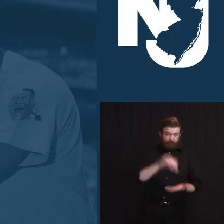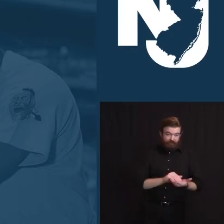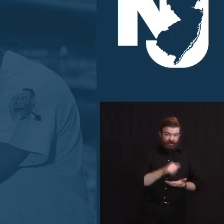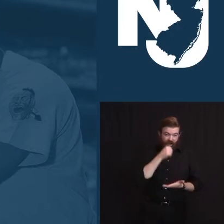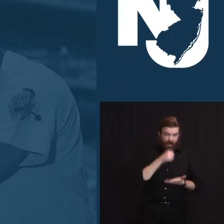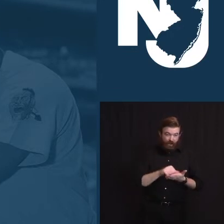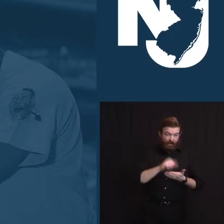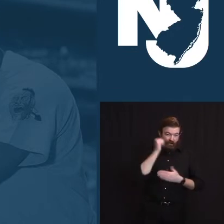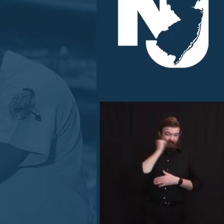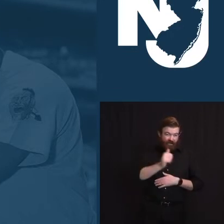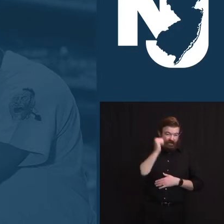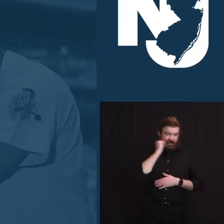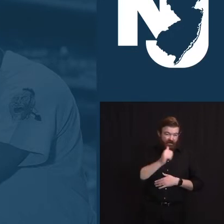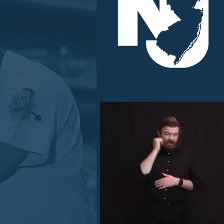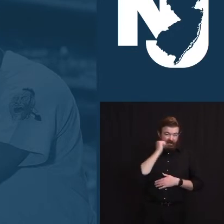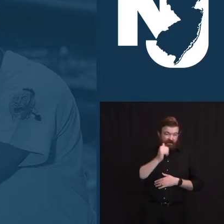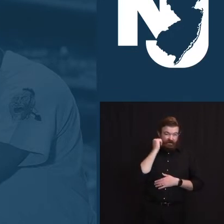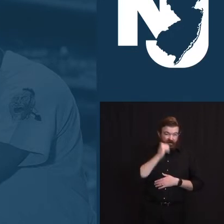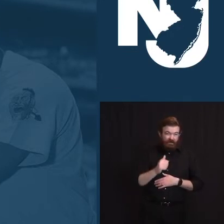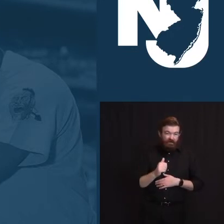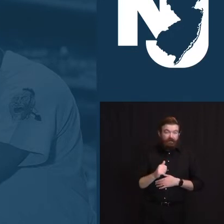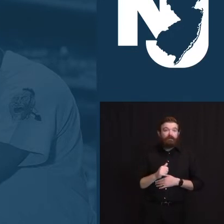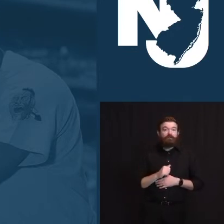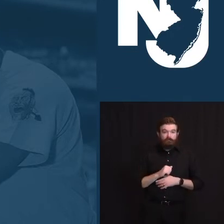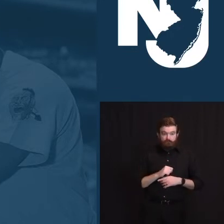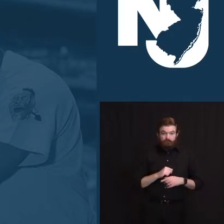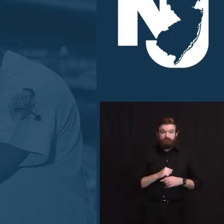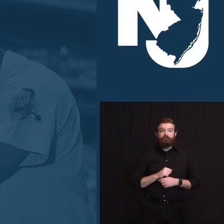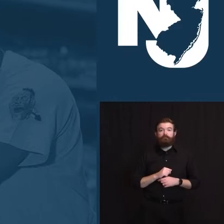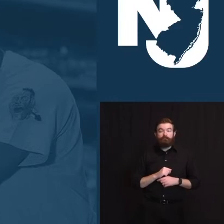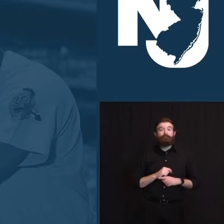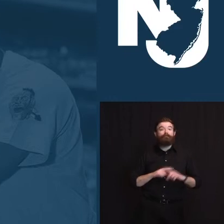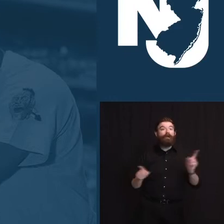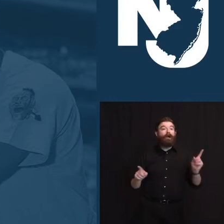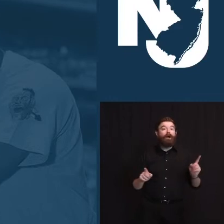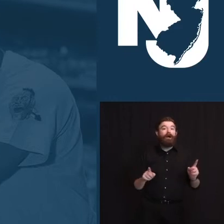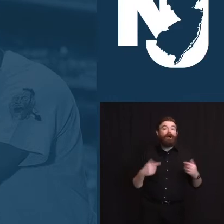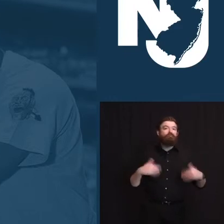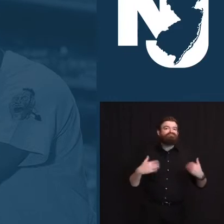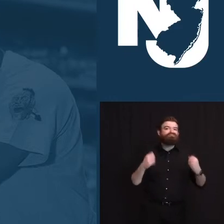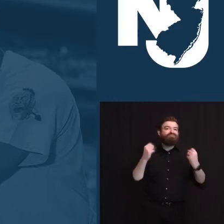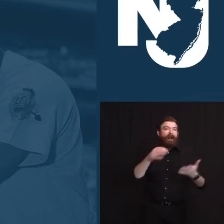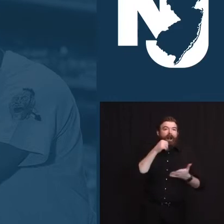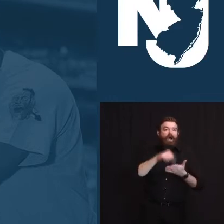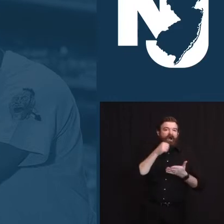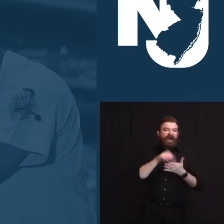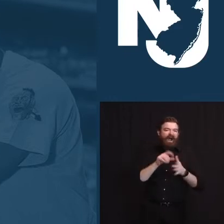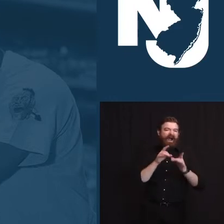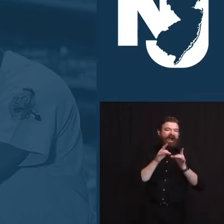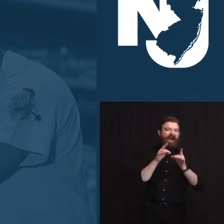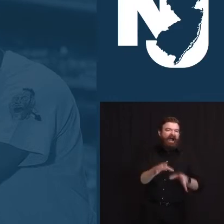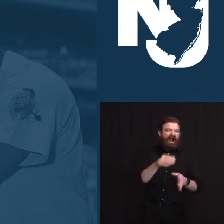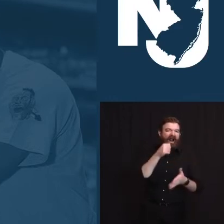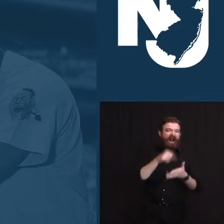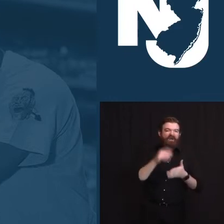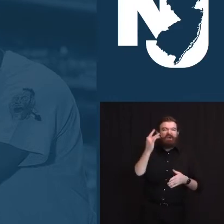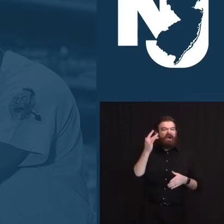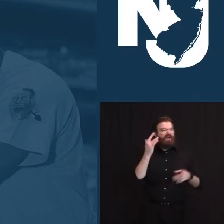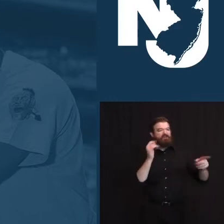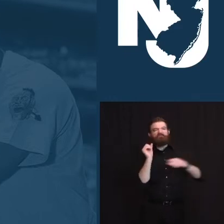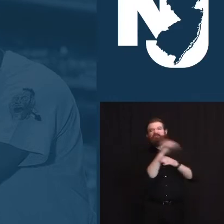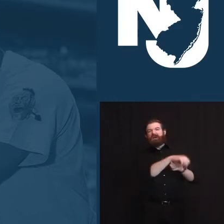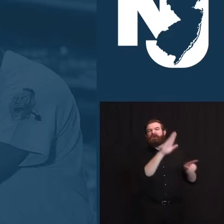Ruth. God bless Hank Aaron, and thank him for everything he did on the ball field and maybe more importantly, off